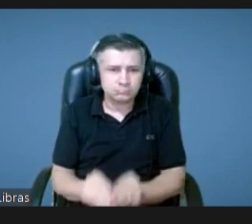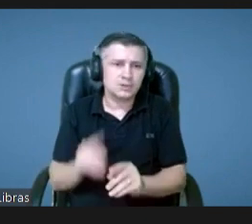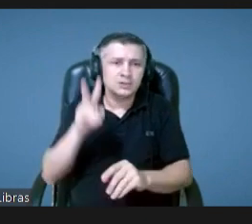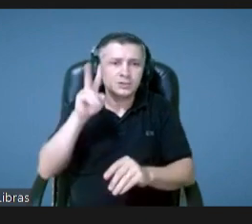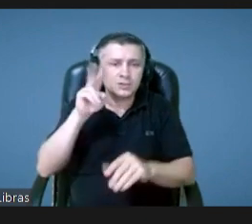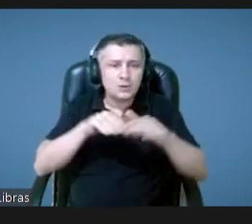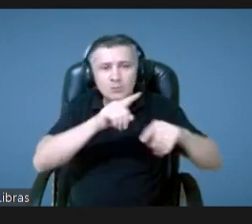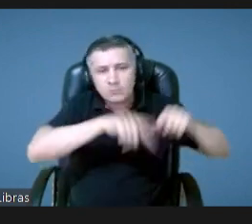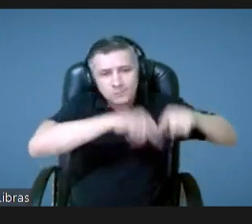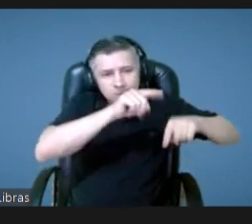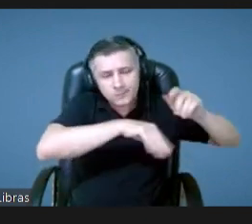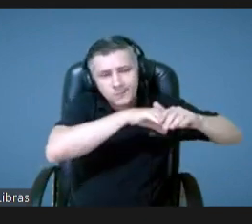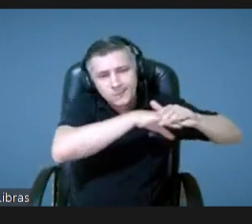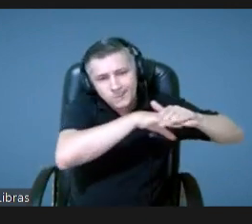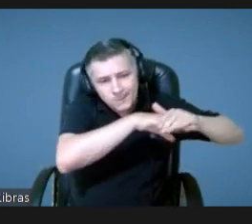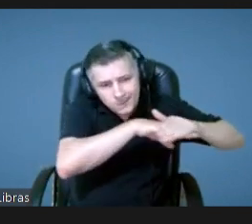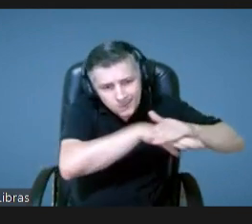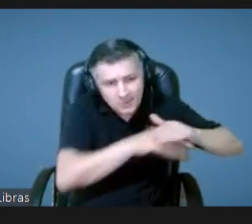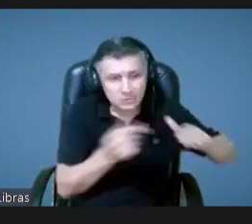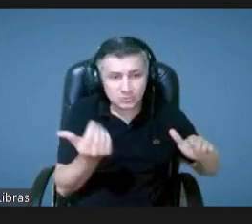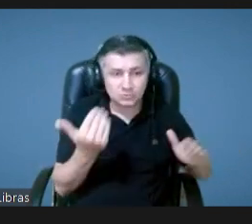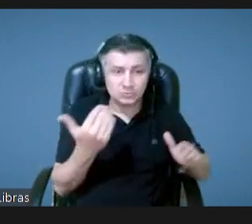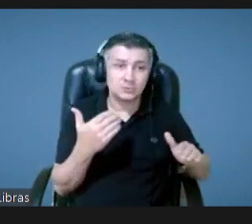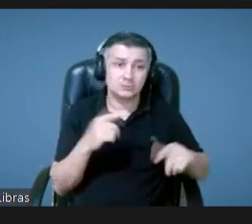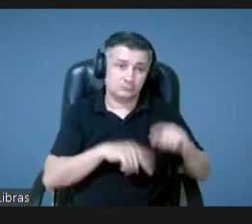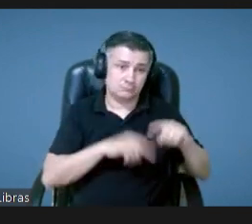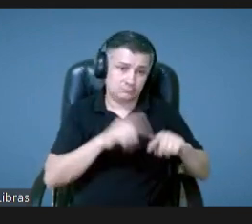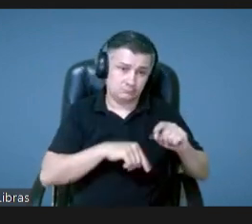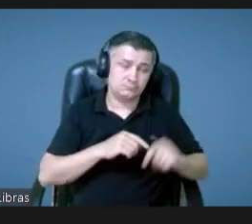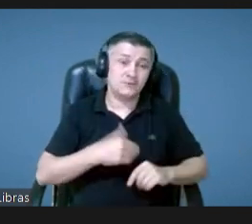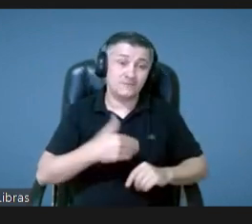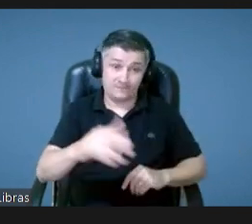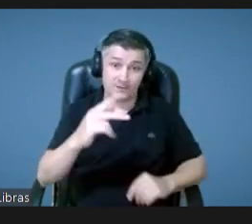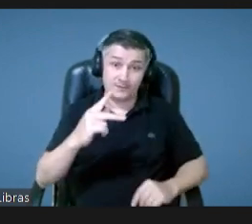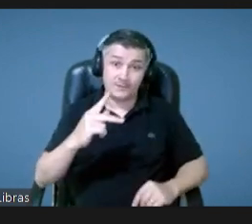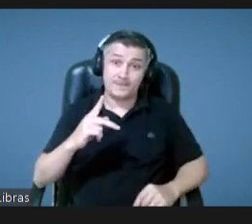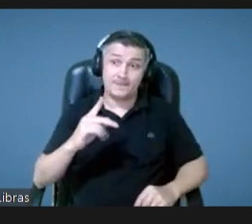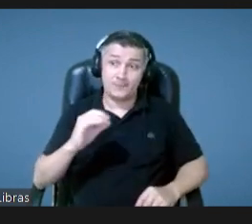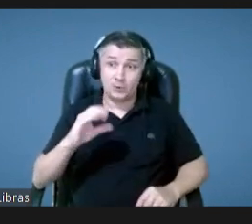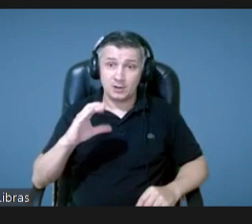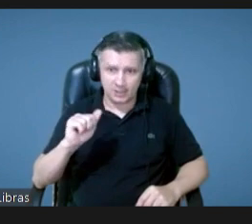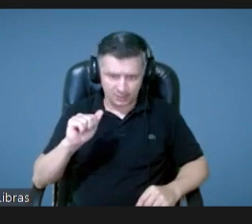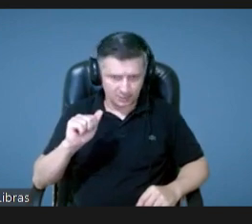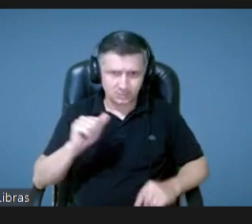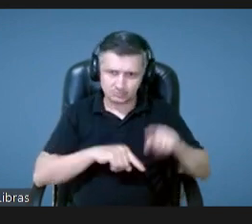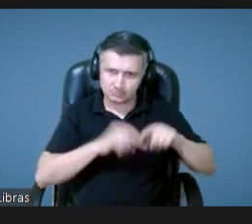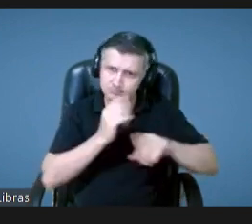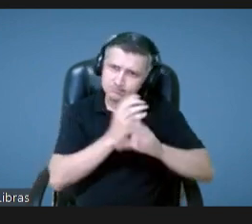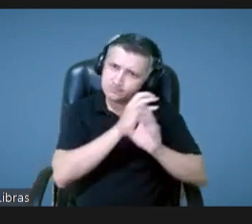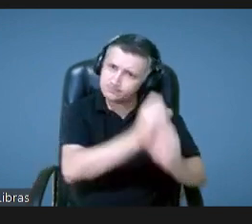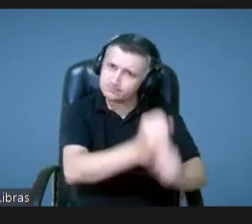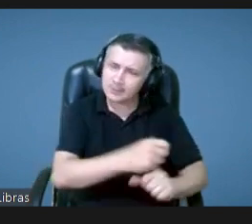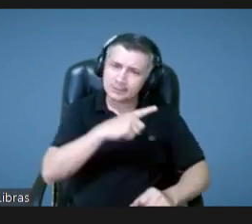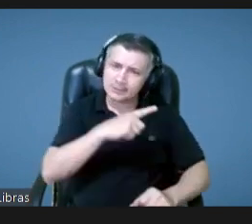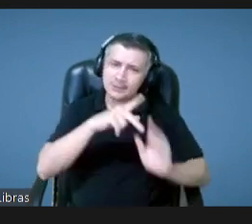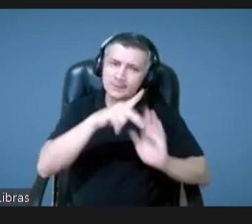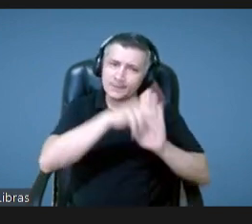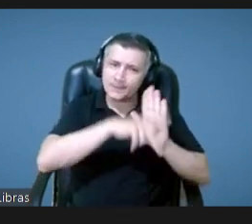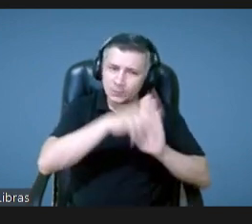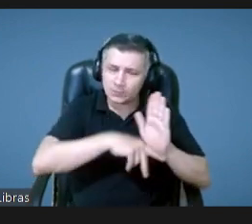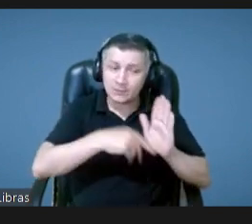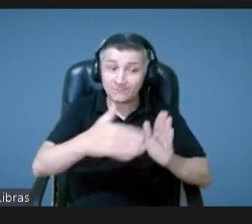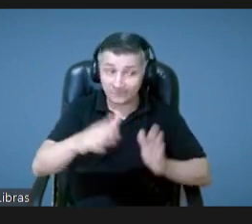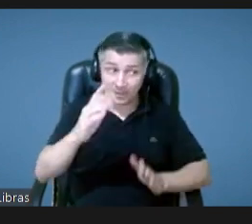that we will recognize will come from these inventories, so to speak, of revenue that we have